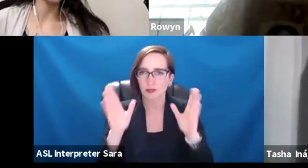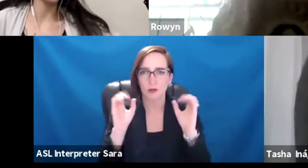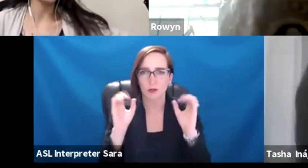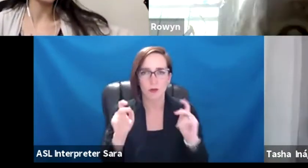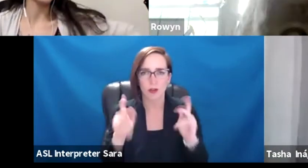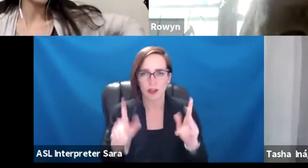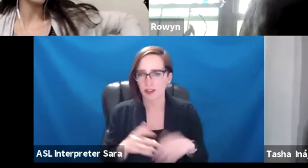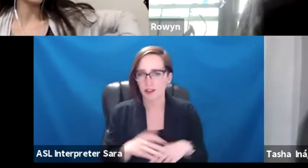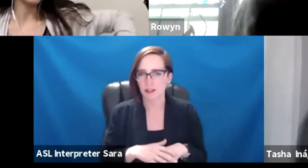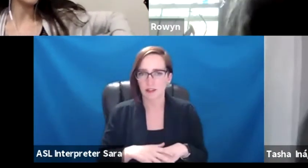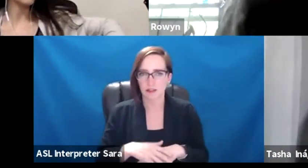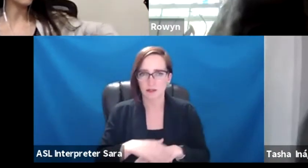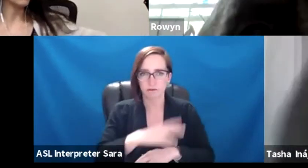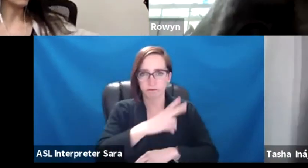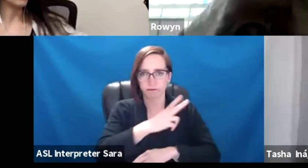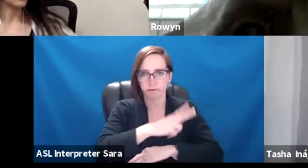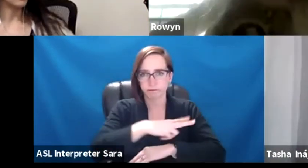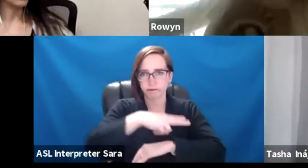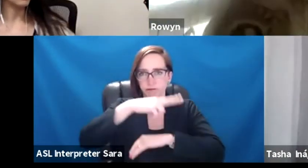Wish you